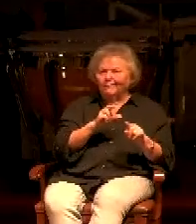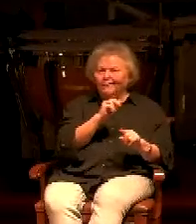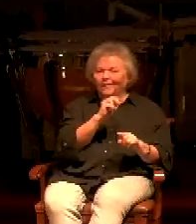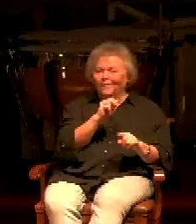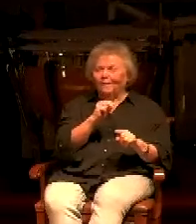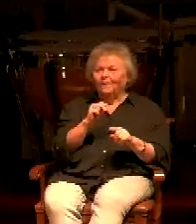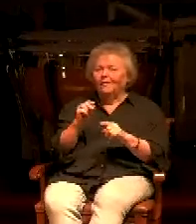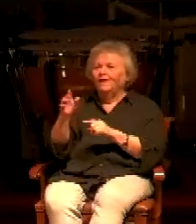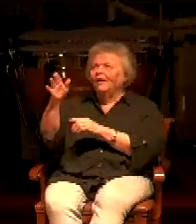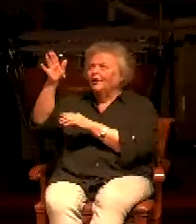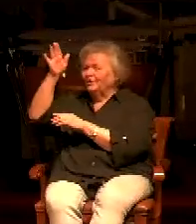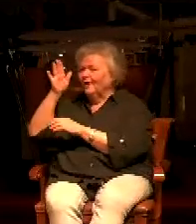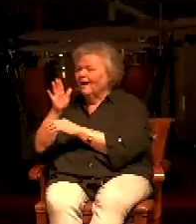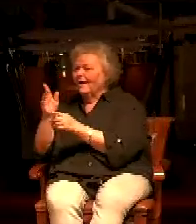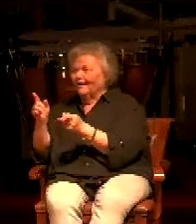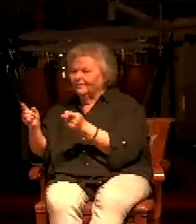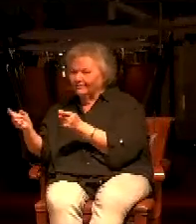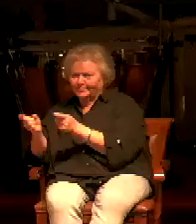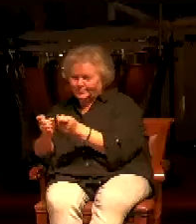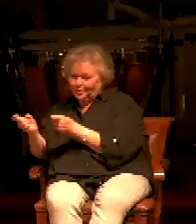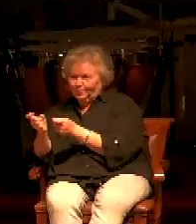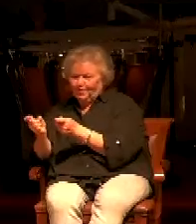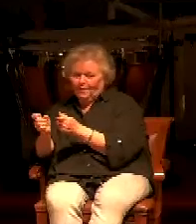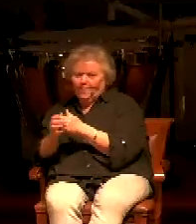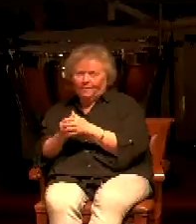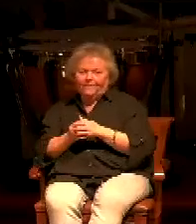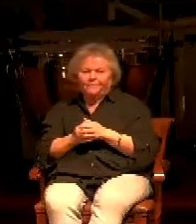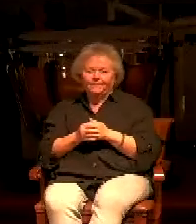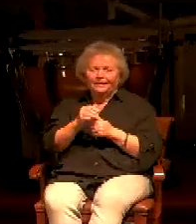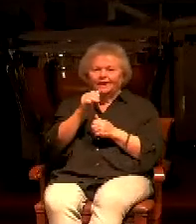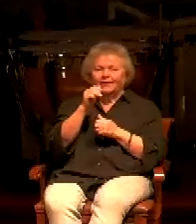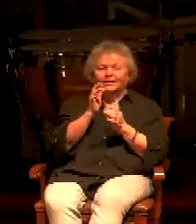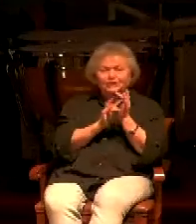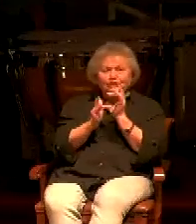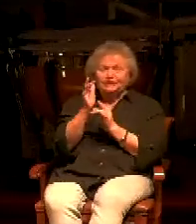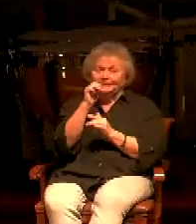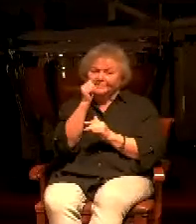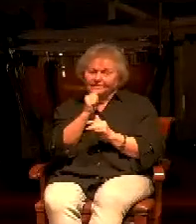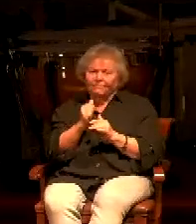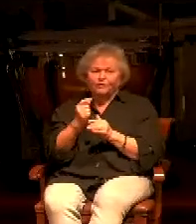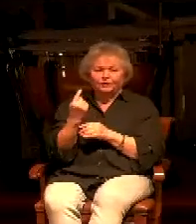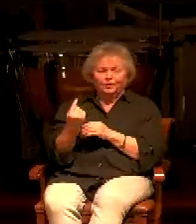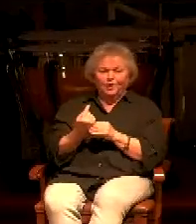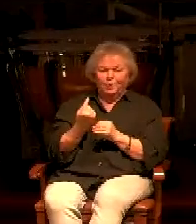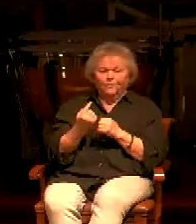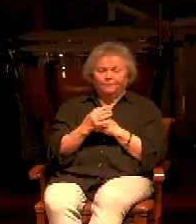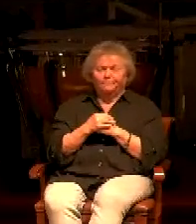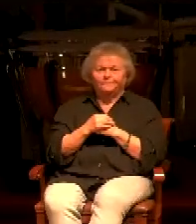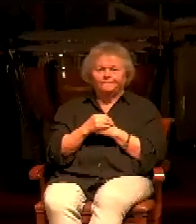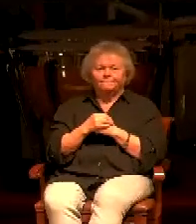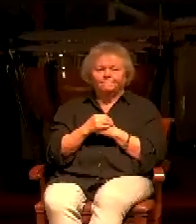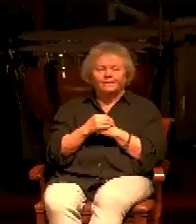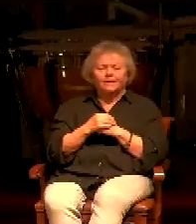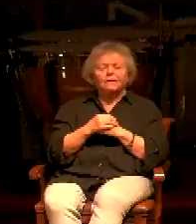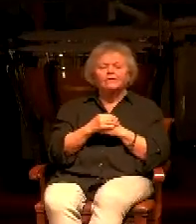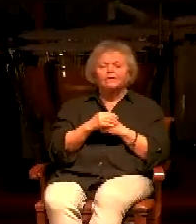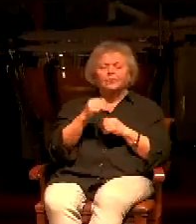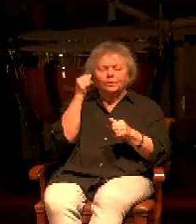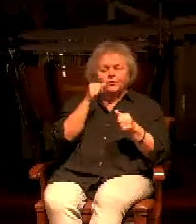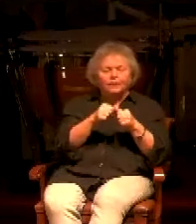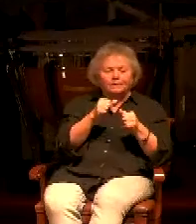Notice what Jesus suffers alone. Notice what it says. In verse 19, it says, "Tell us about your disciples and your